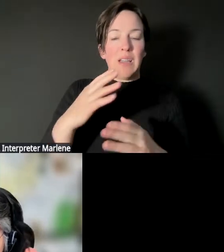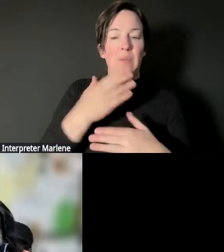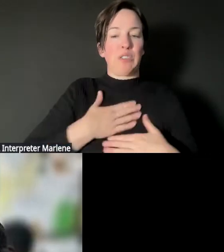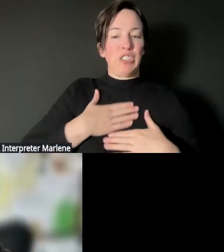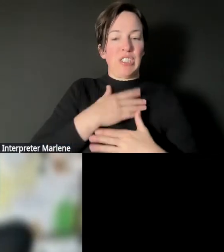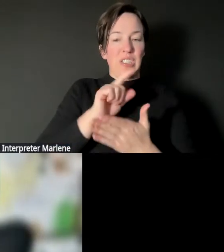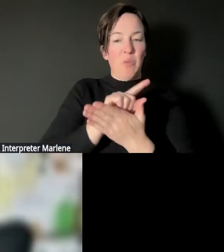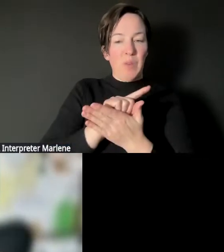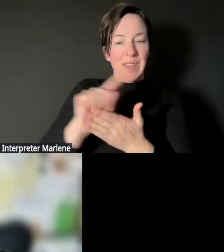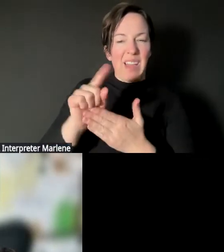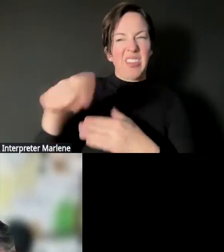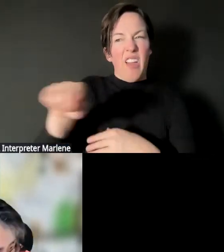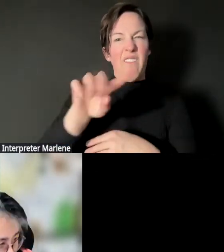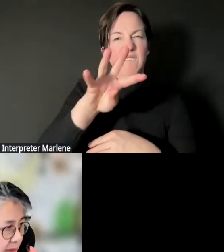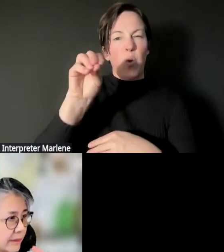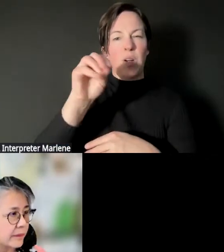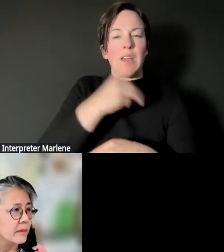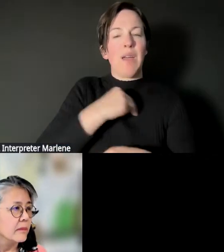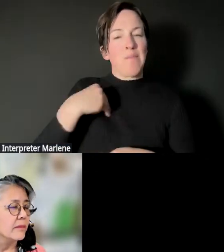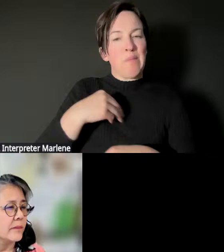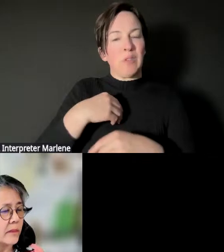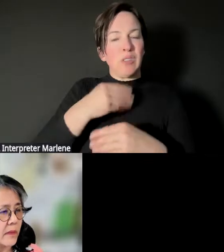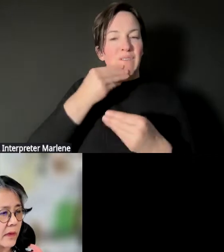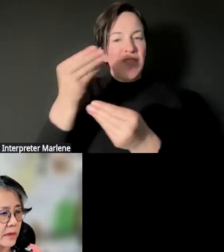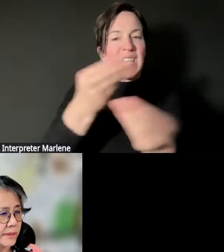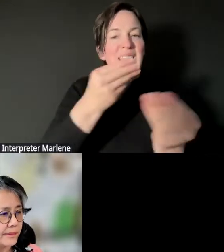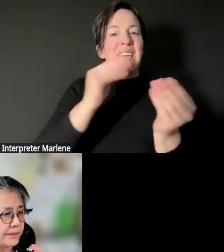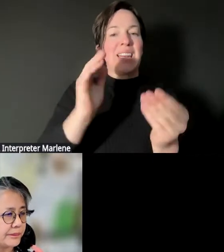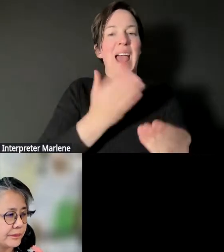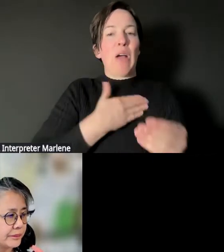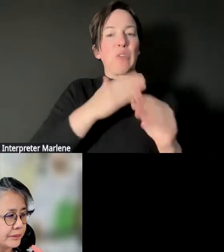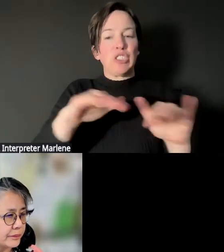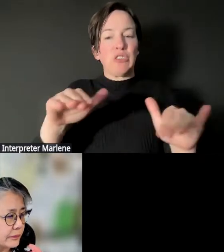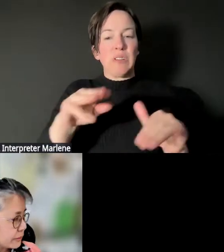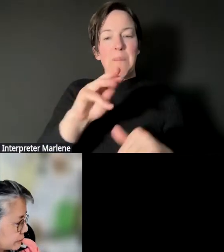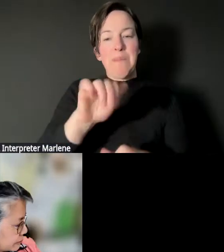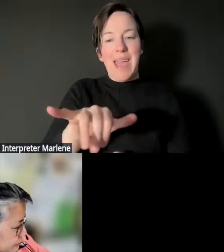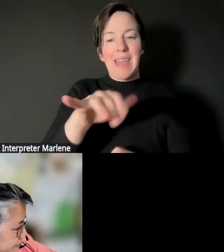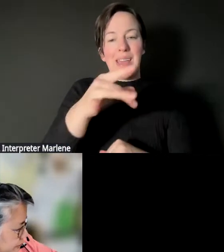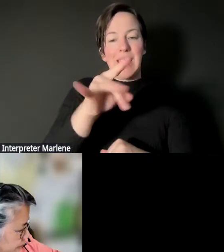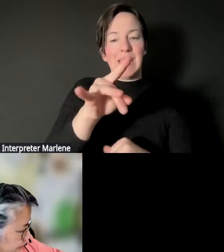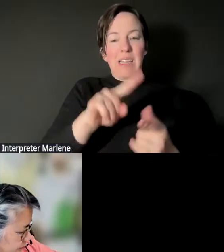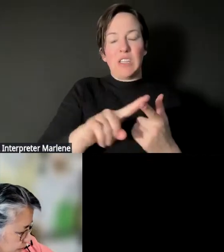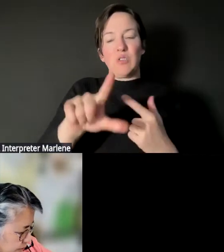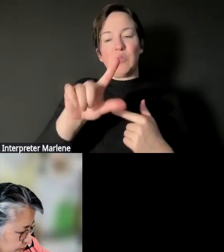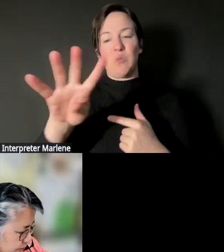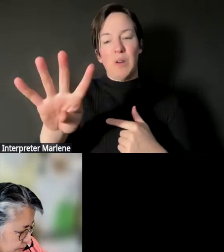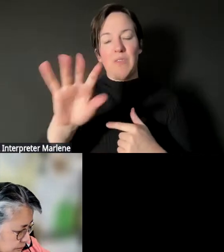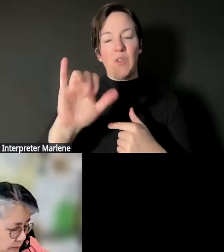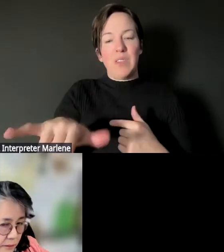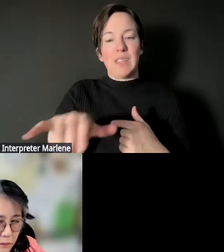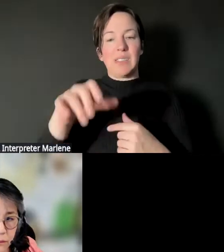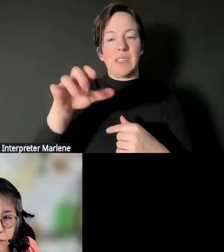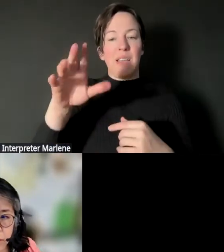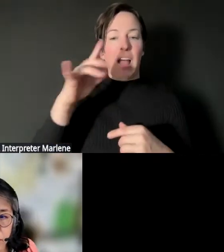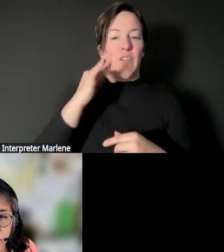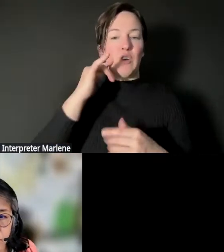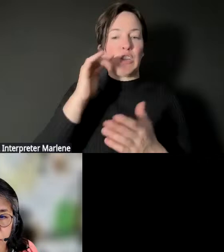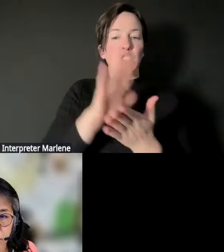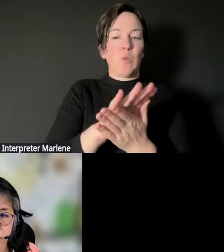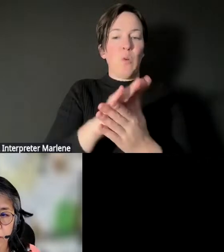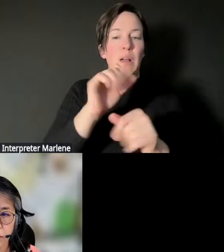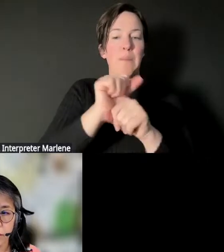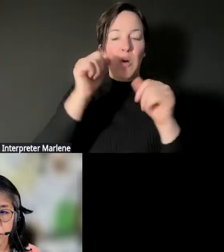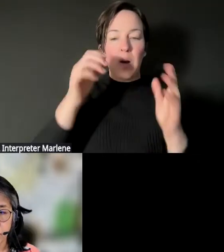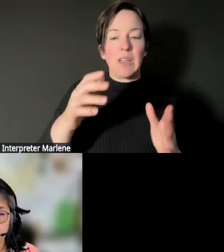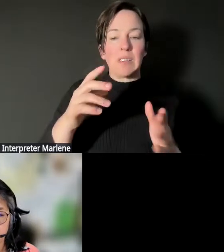our kids. And May 18th through 24th is the California School Employees Week. And on